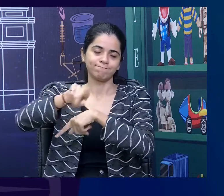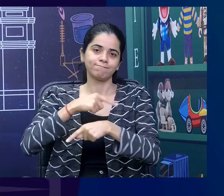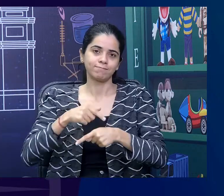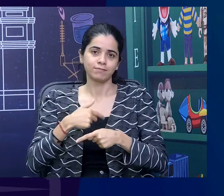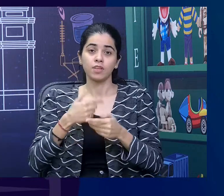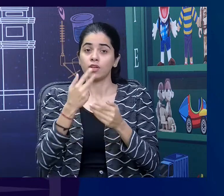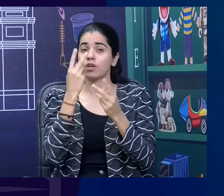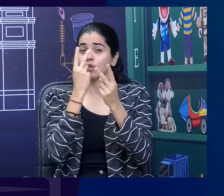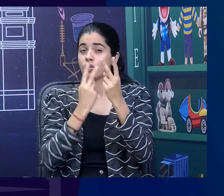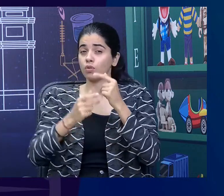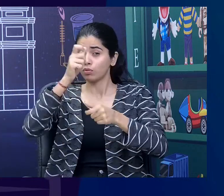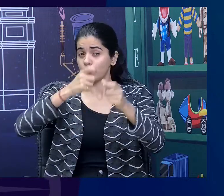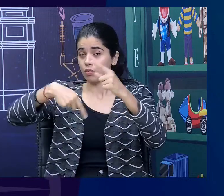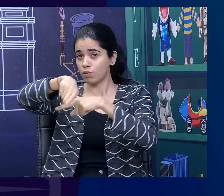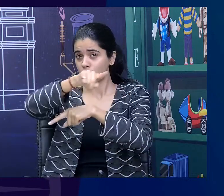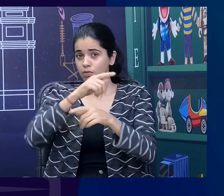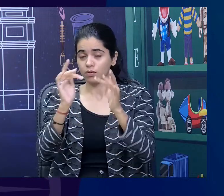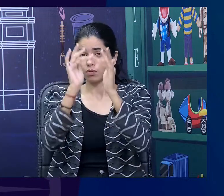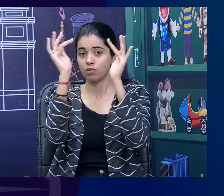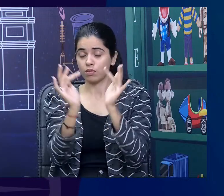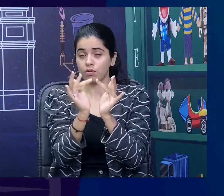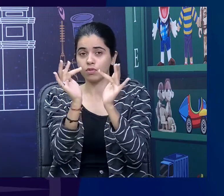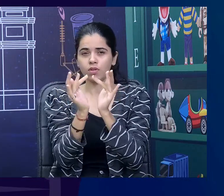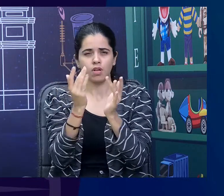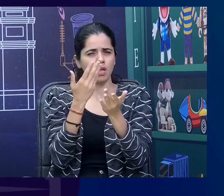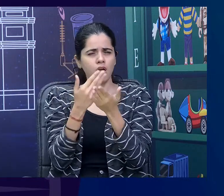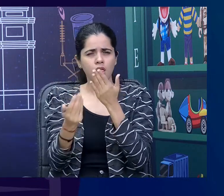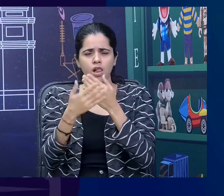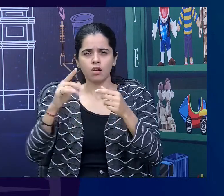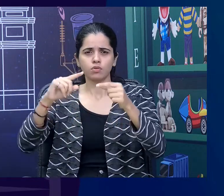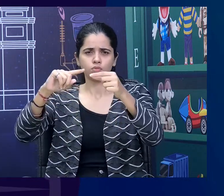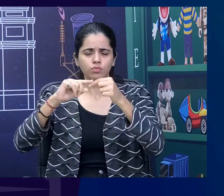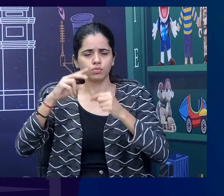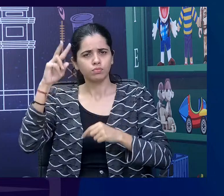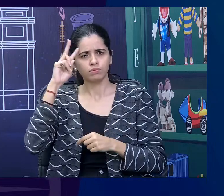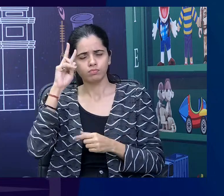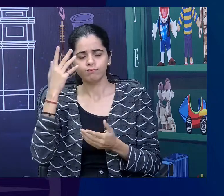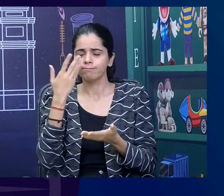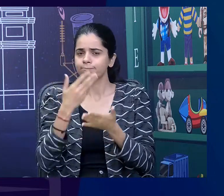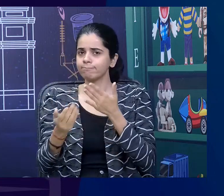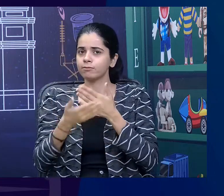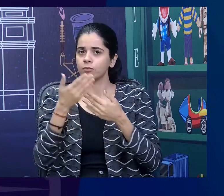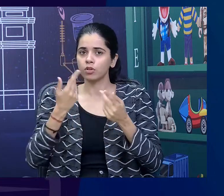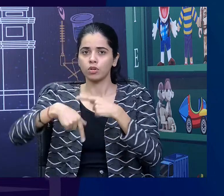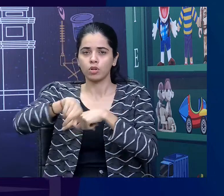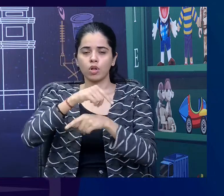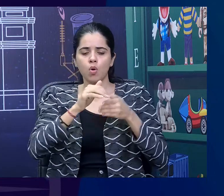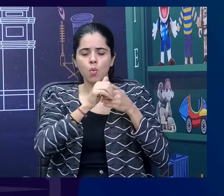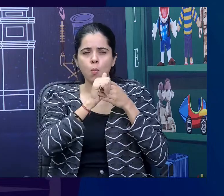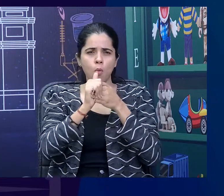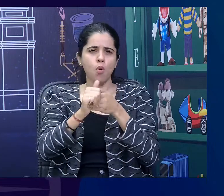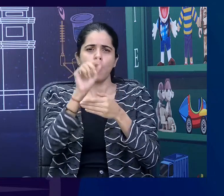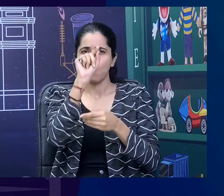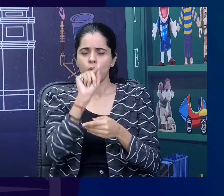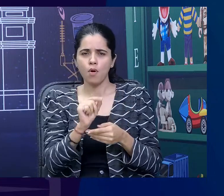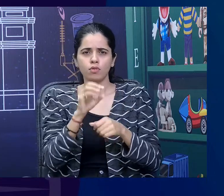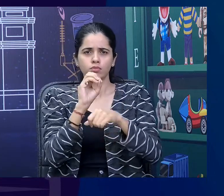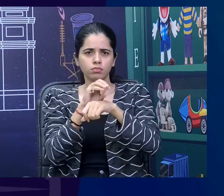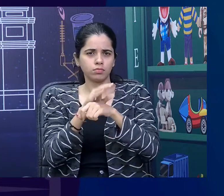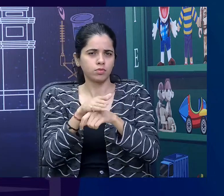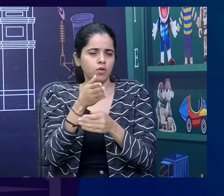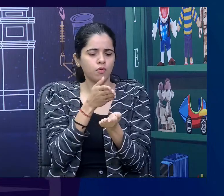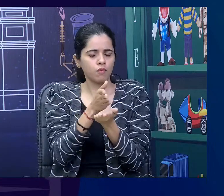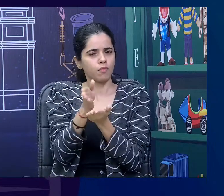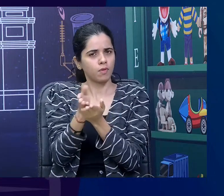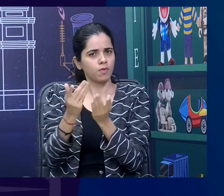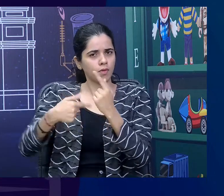and viewers and teacher educators, if you have any query or you want to know more about all those instructions and about the